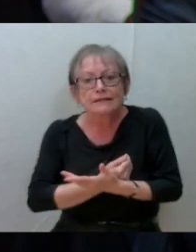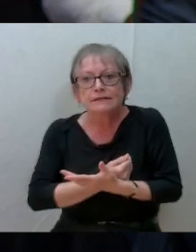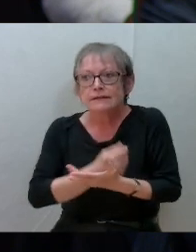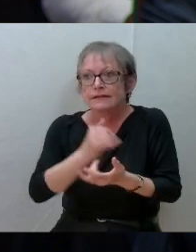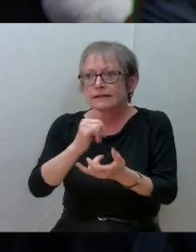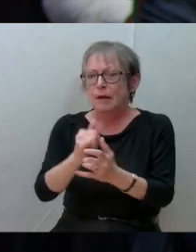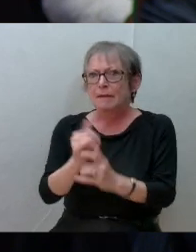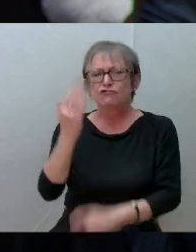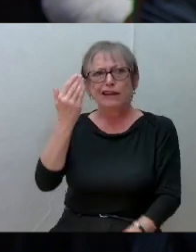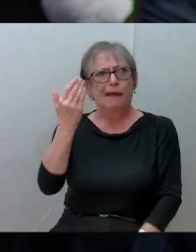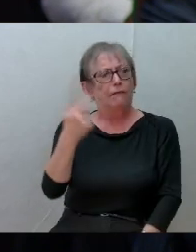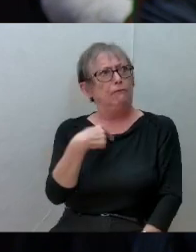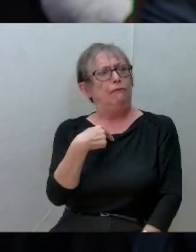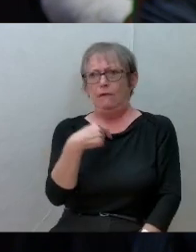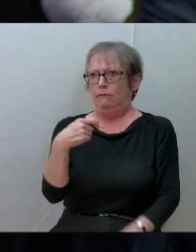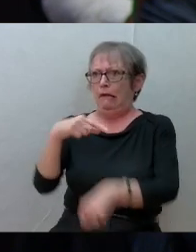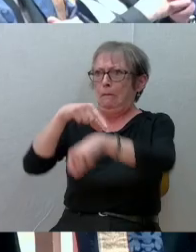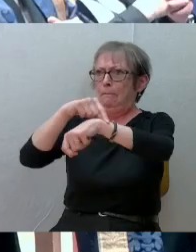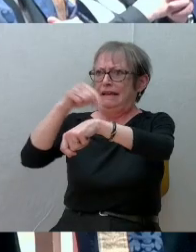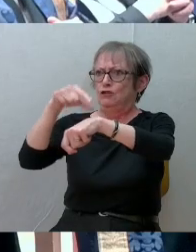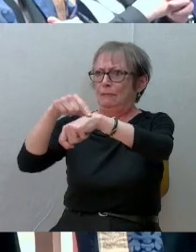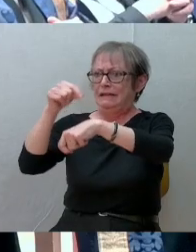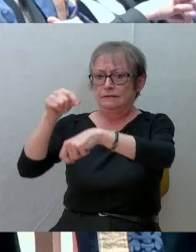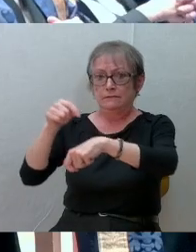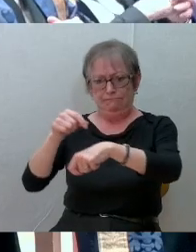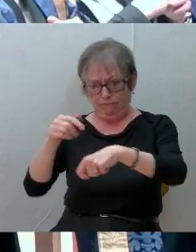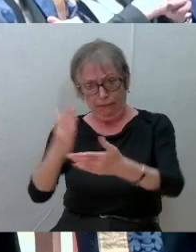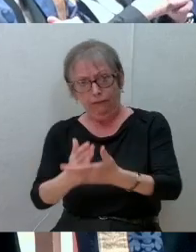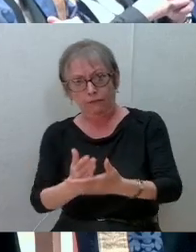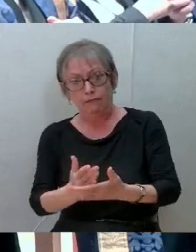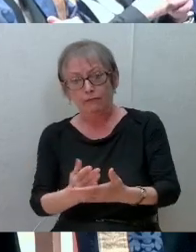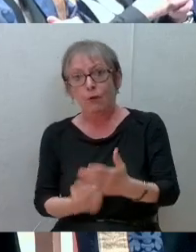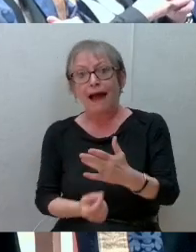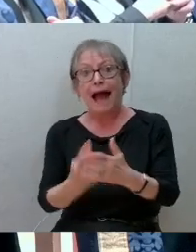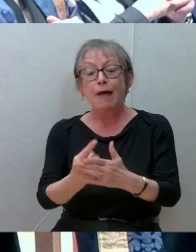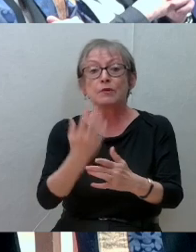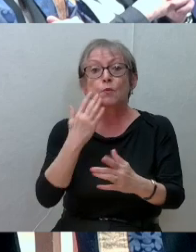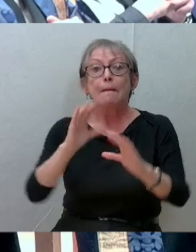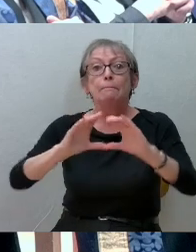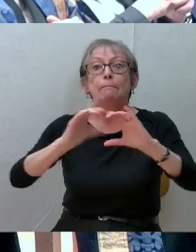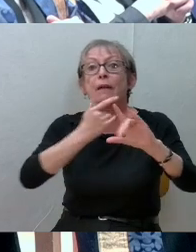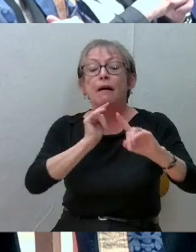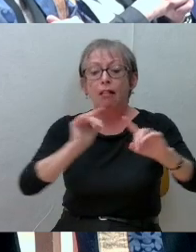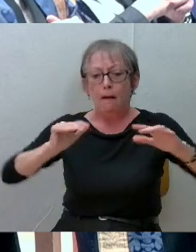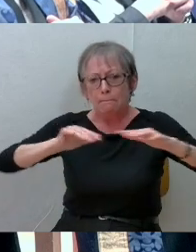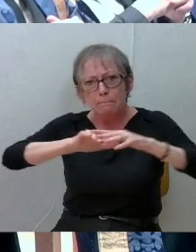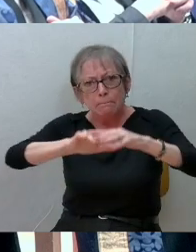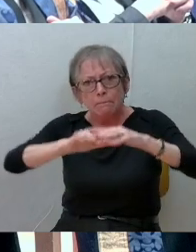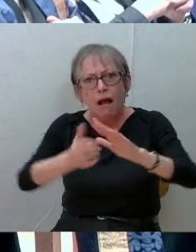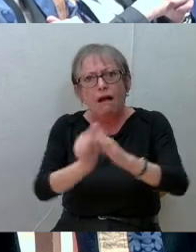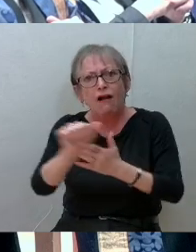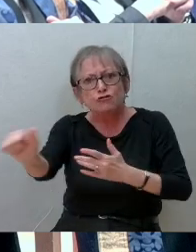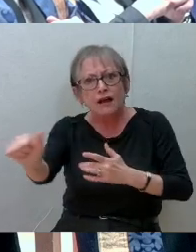dream. I have to scratch myself. Because this is what happens when people mix their cultures, bring